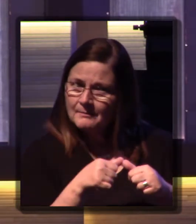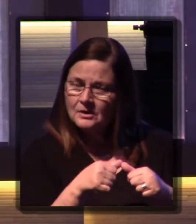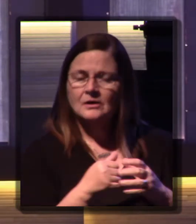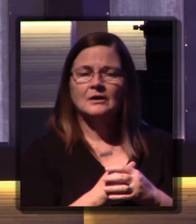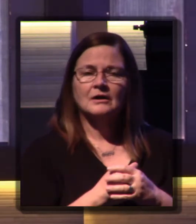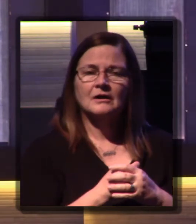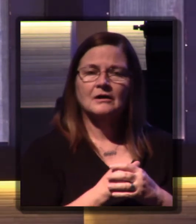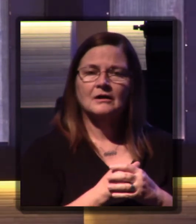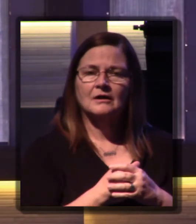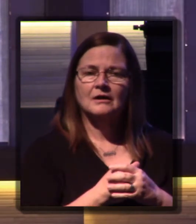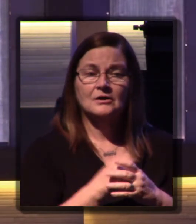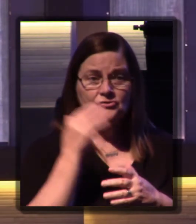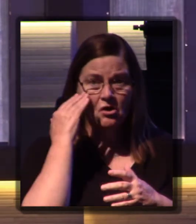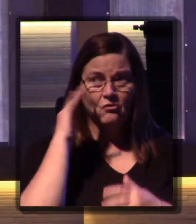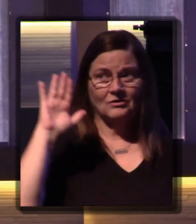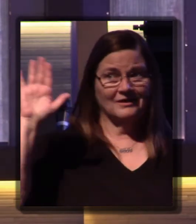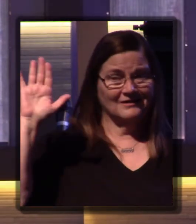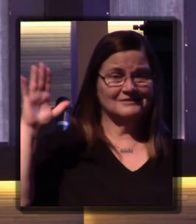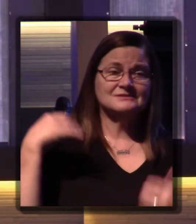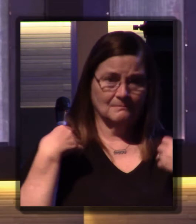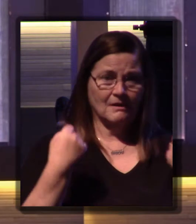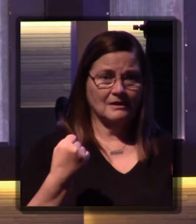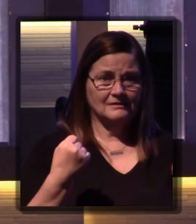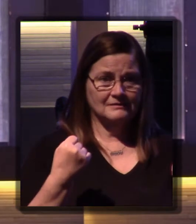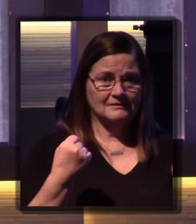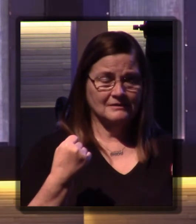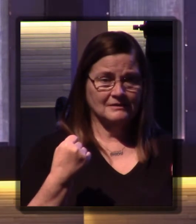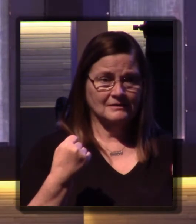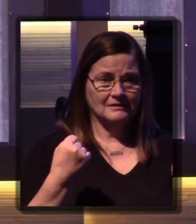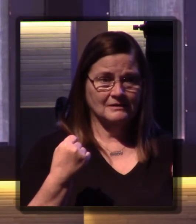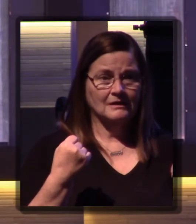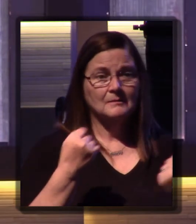remember, know God's might,